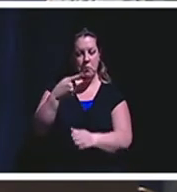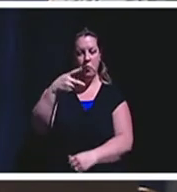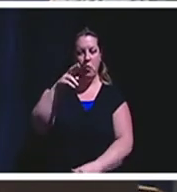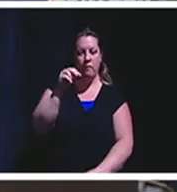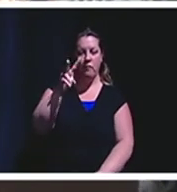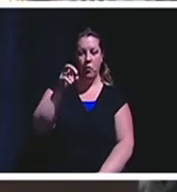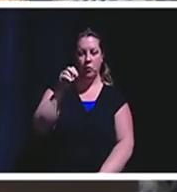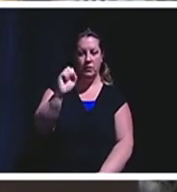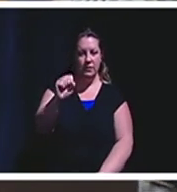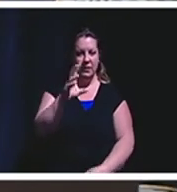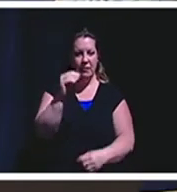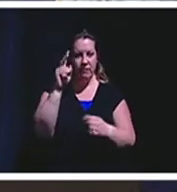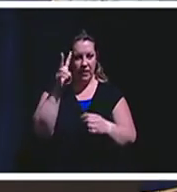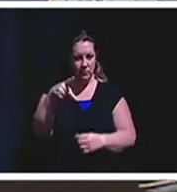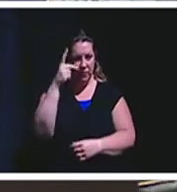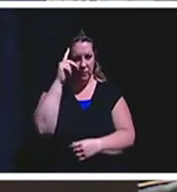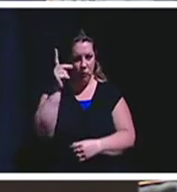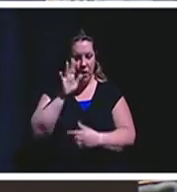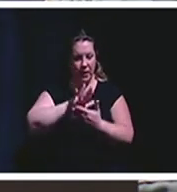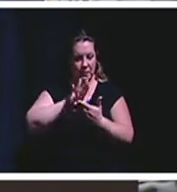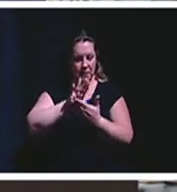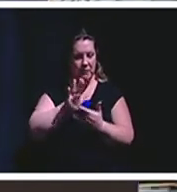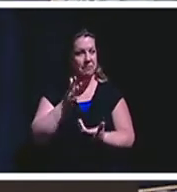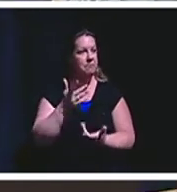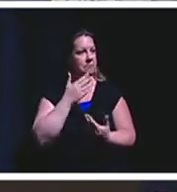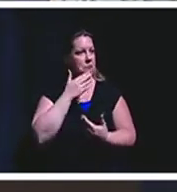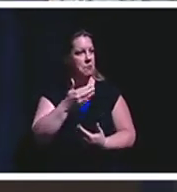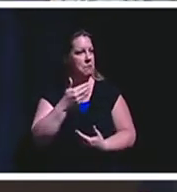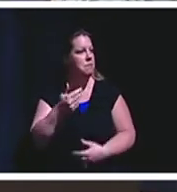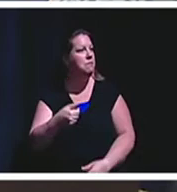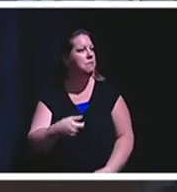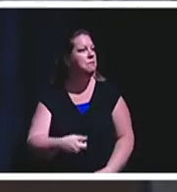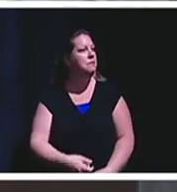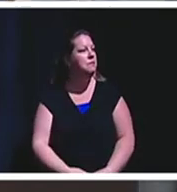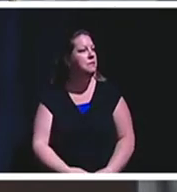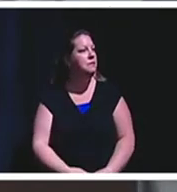for Academic Affairs. Dr. Rogers.